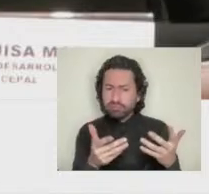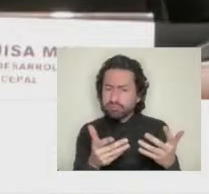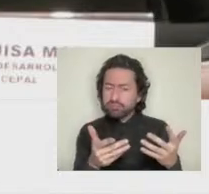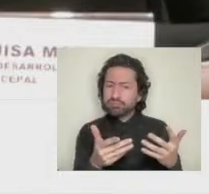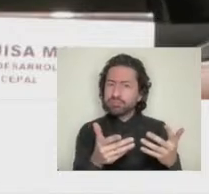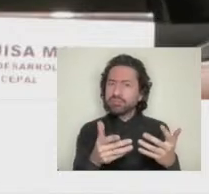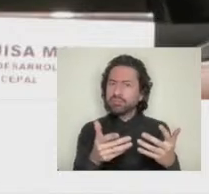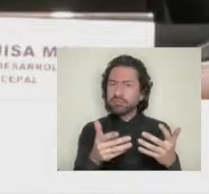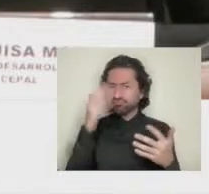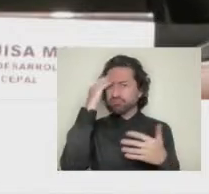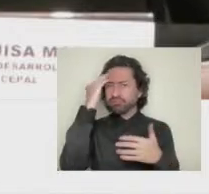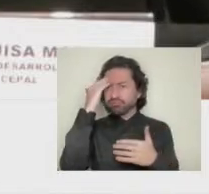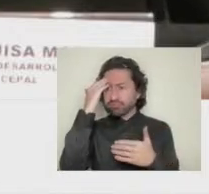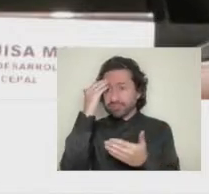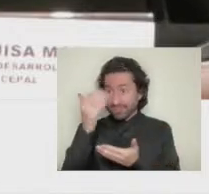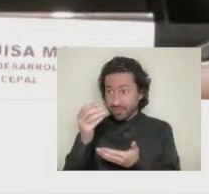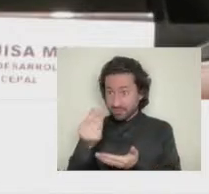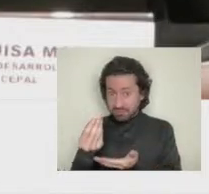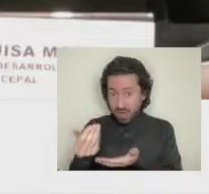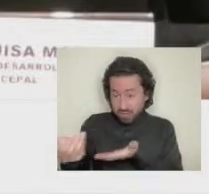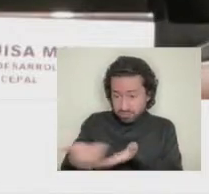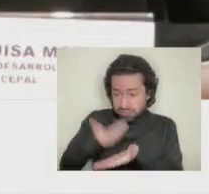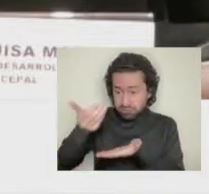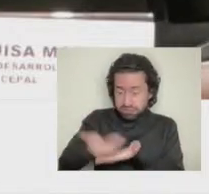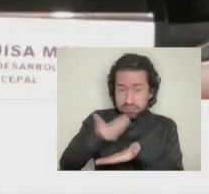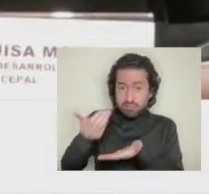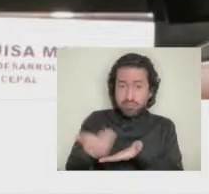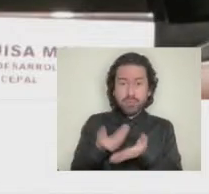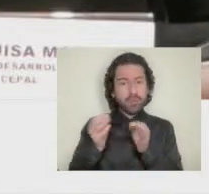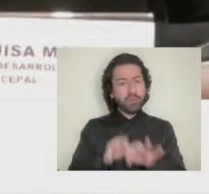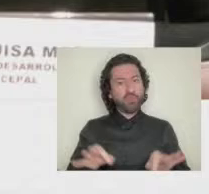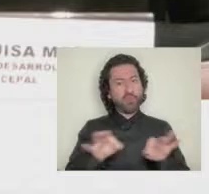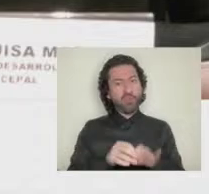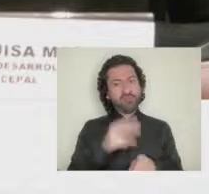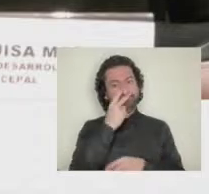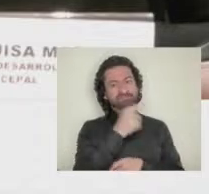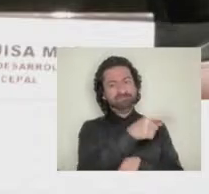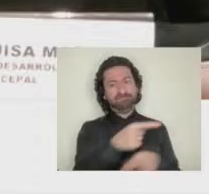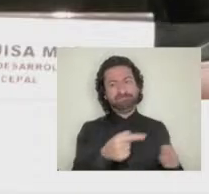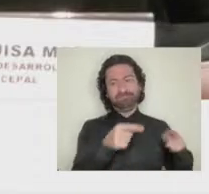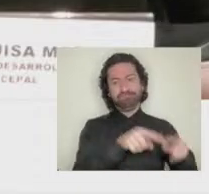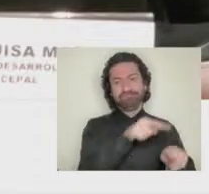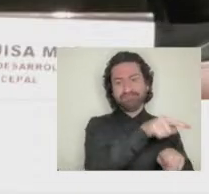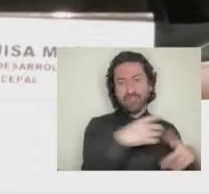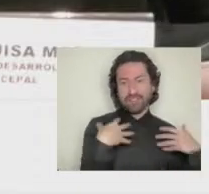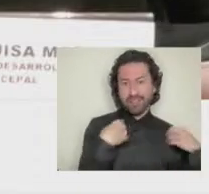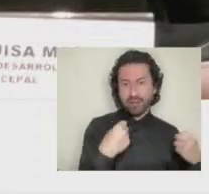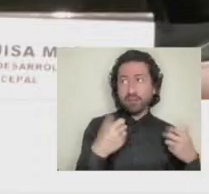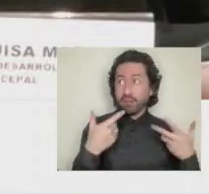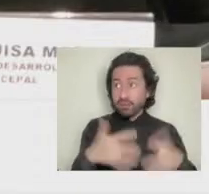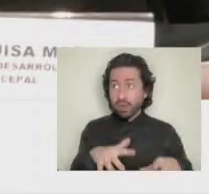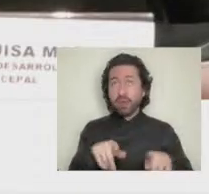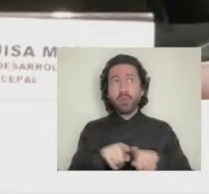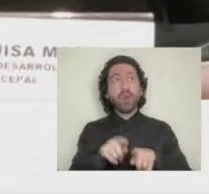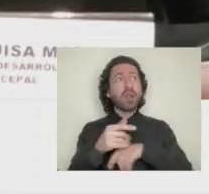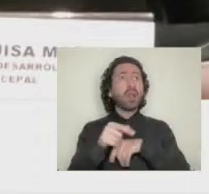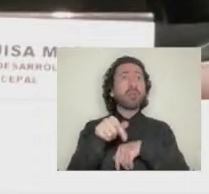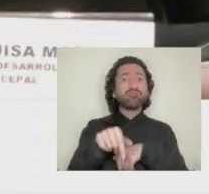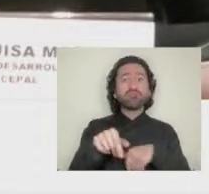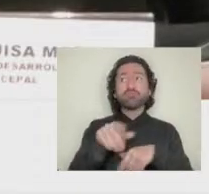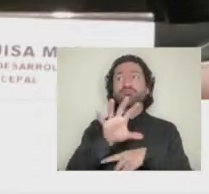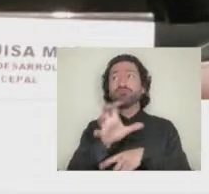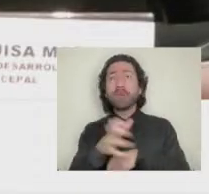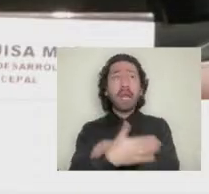we also know that income is a significant determinant of health outcomes. Despite the